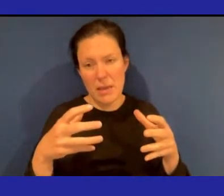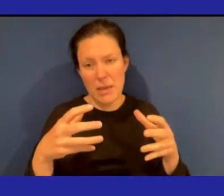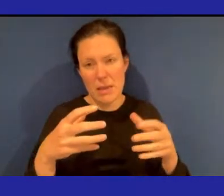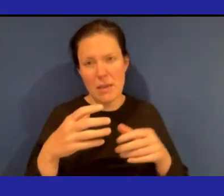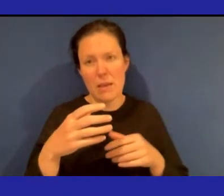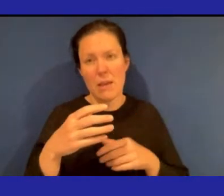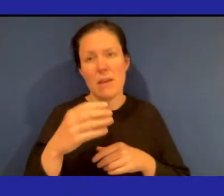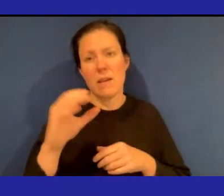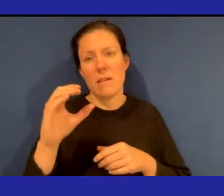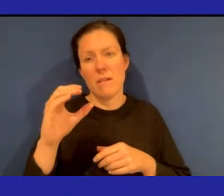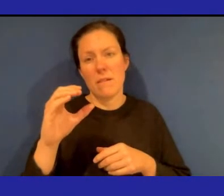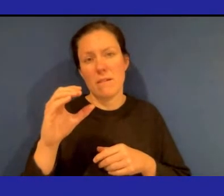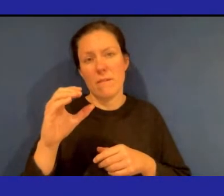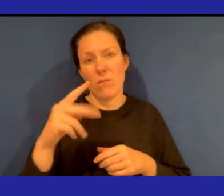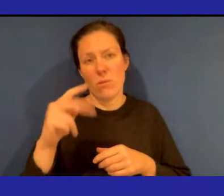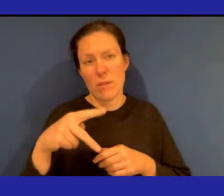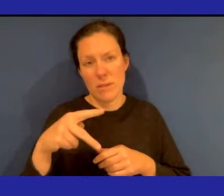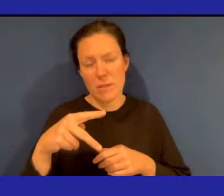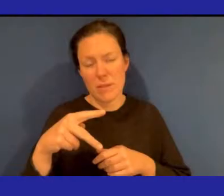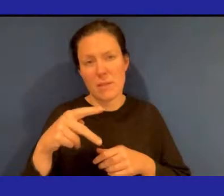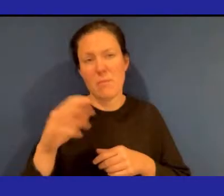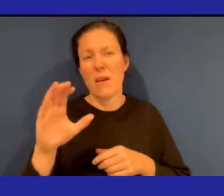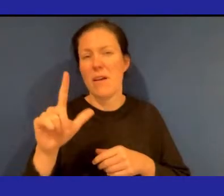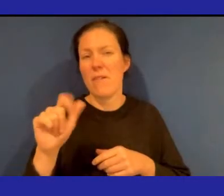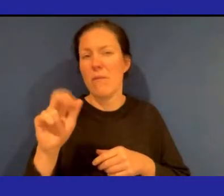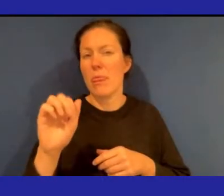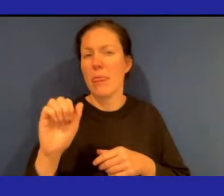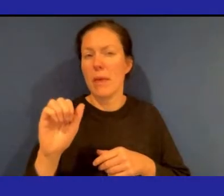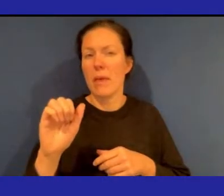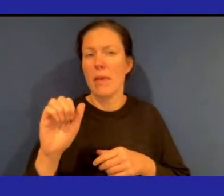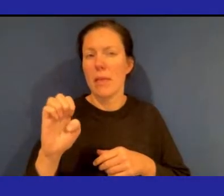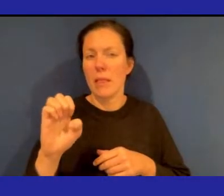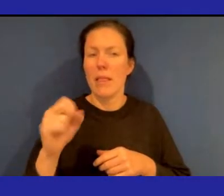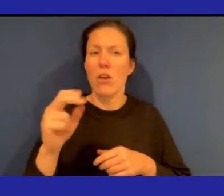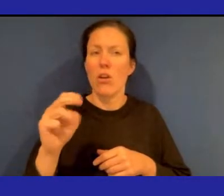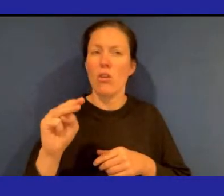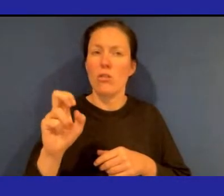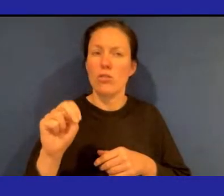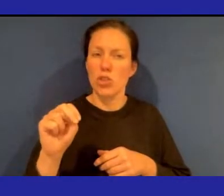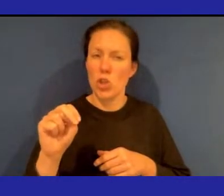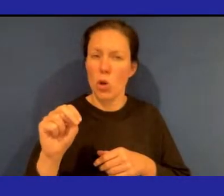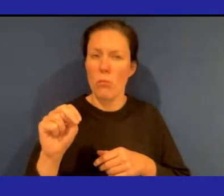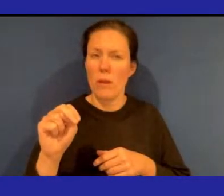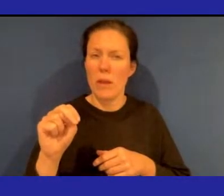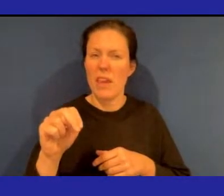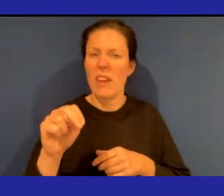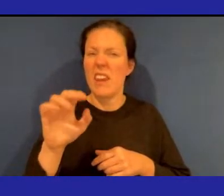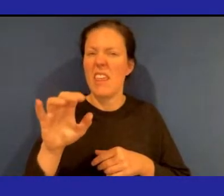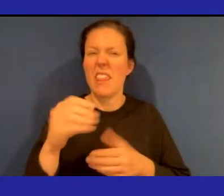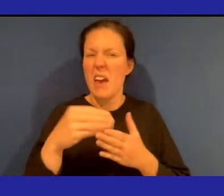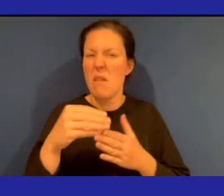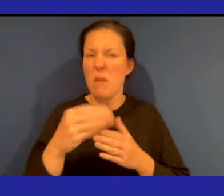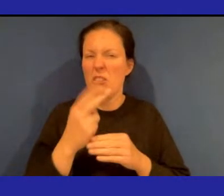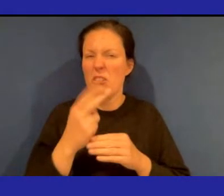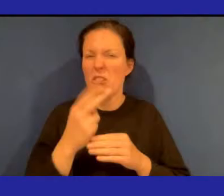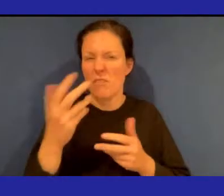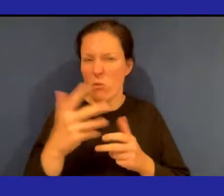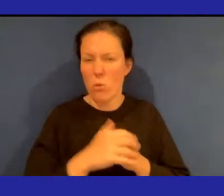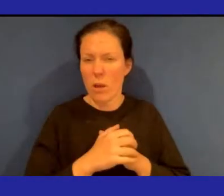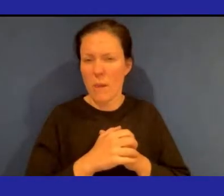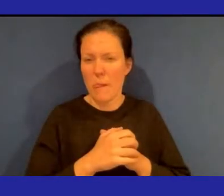the Claire Shulman Pavilion. What will that money be used for? So it will be used for adding